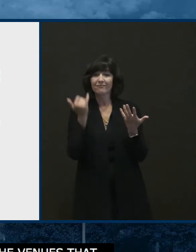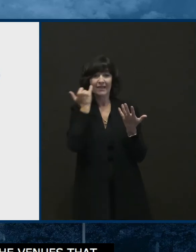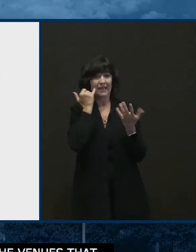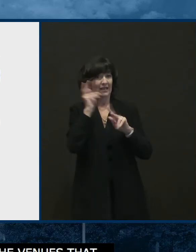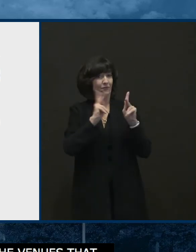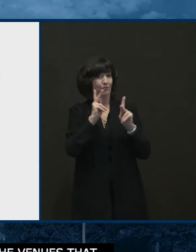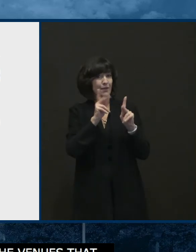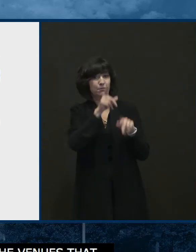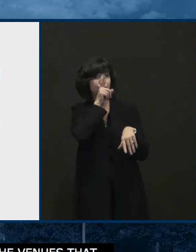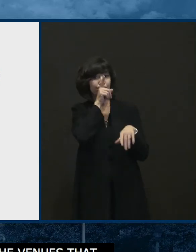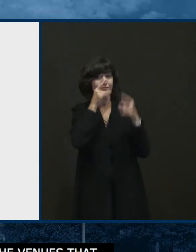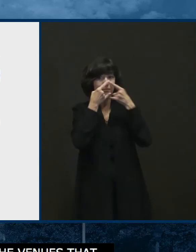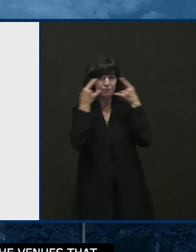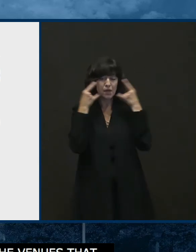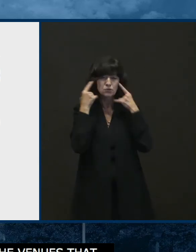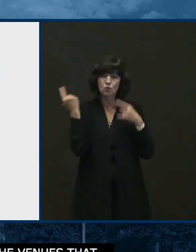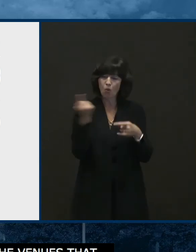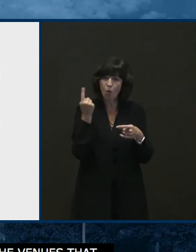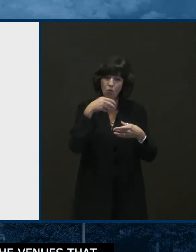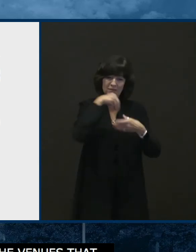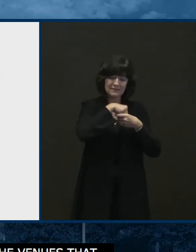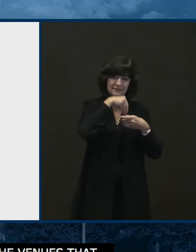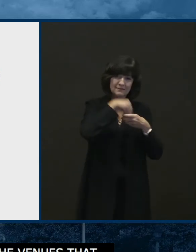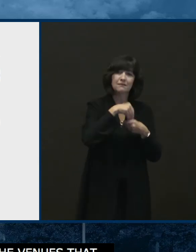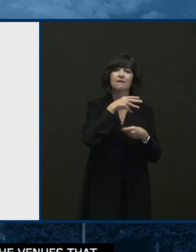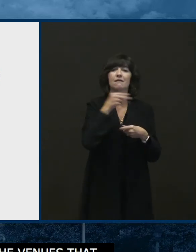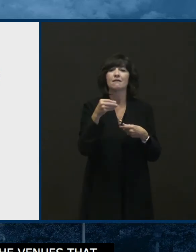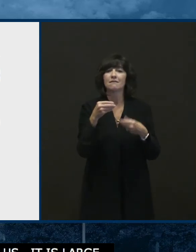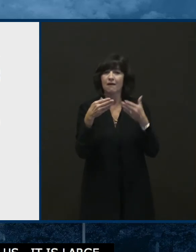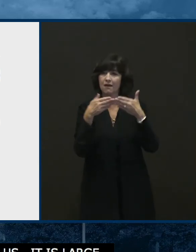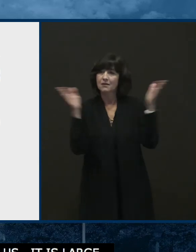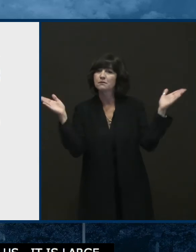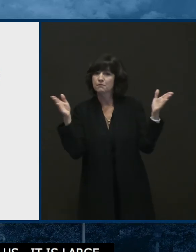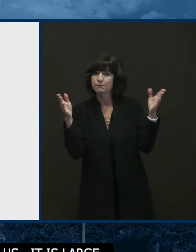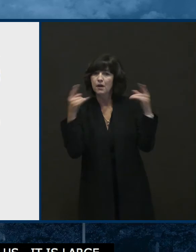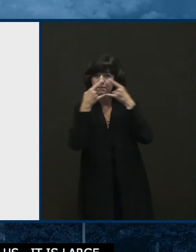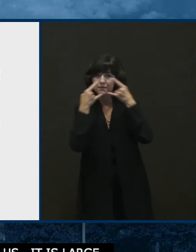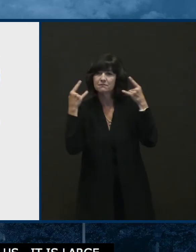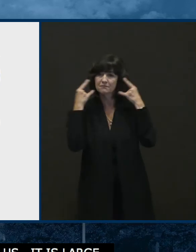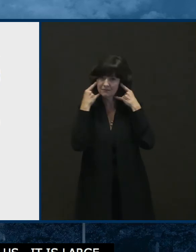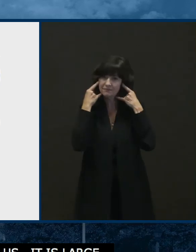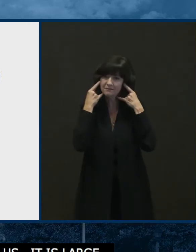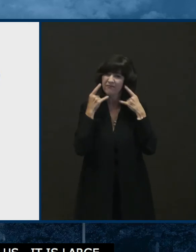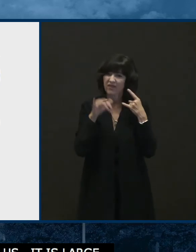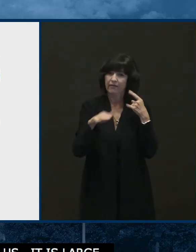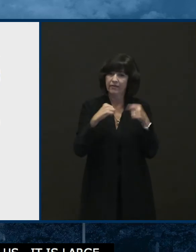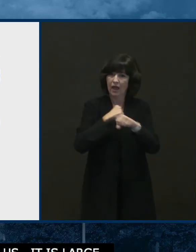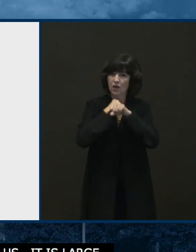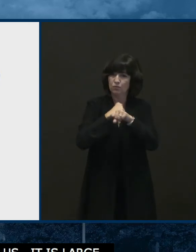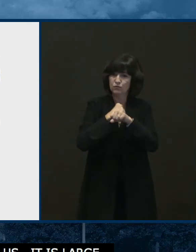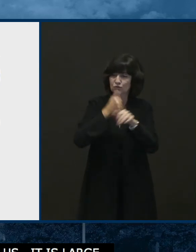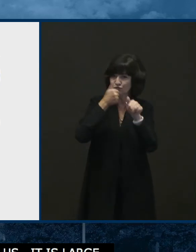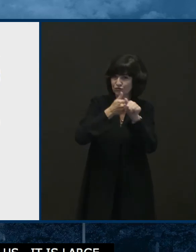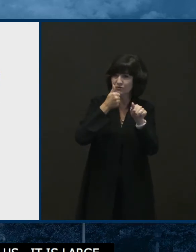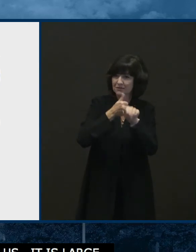mask, always indoors in public, need to wear a mask. It's really for the protection of others, to keep your